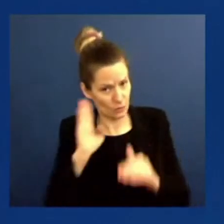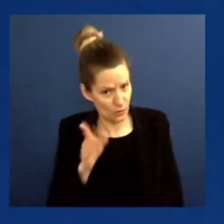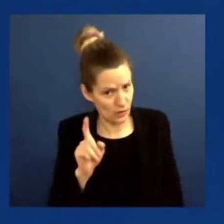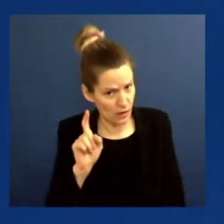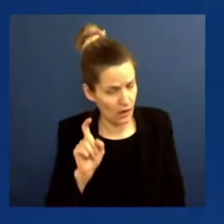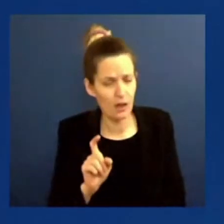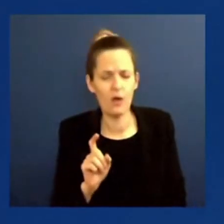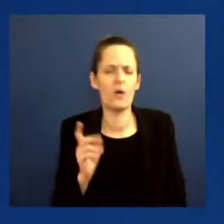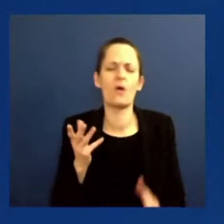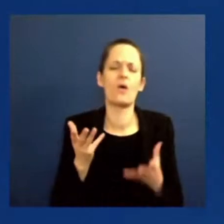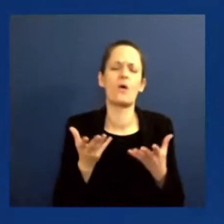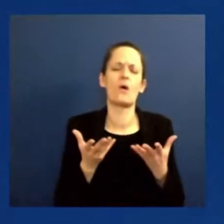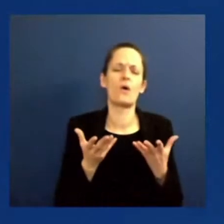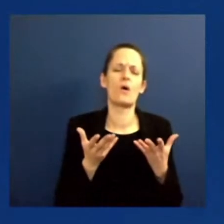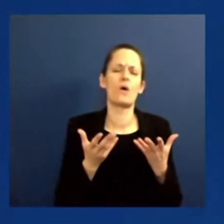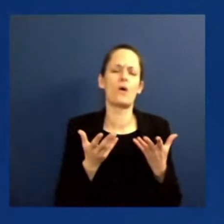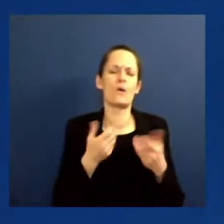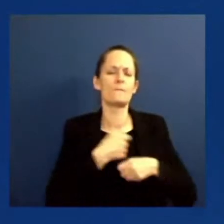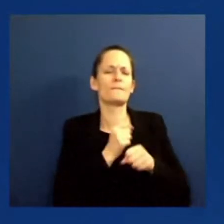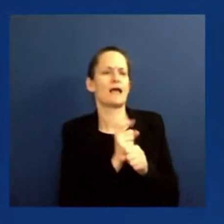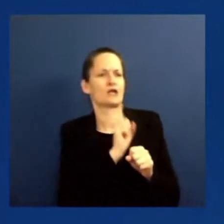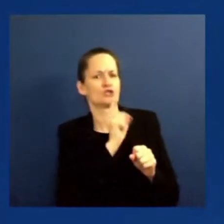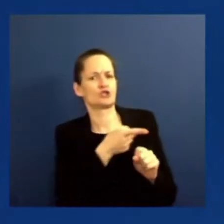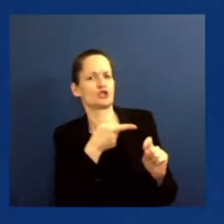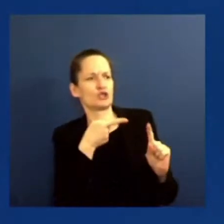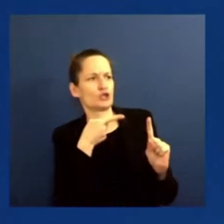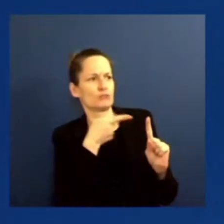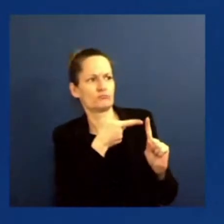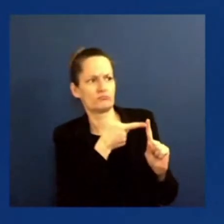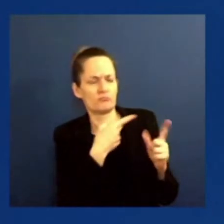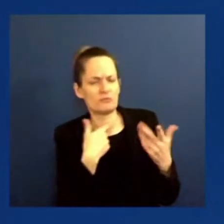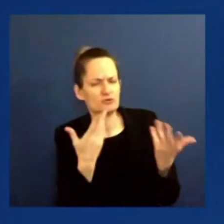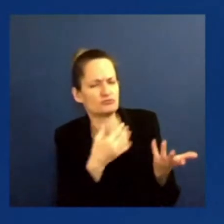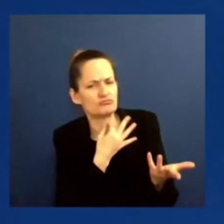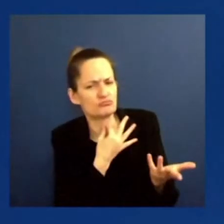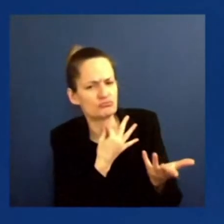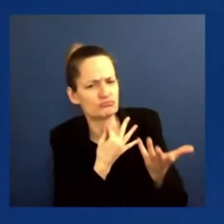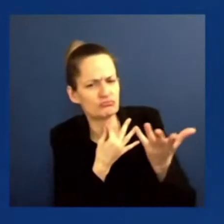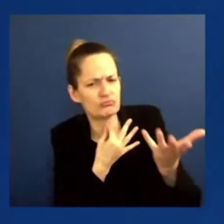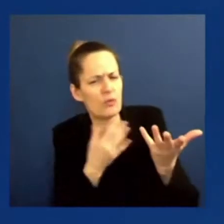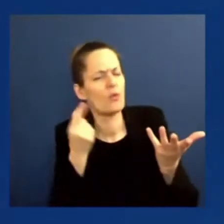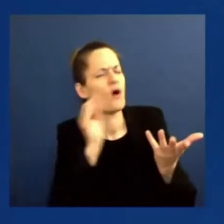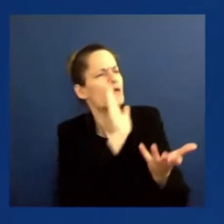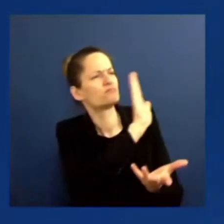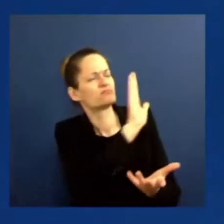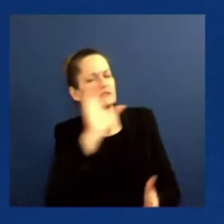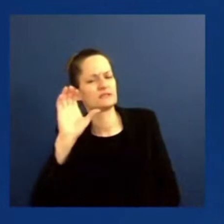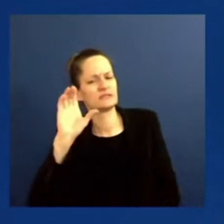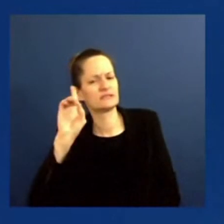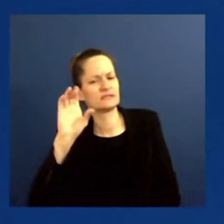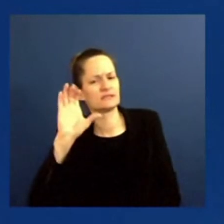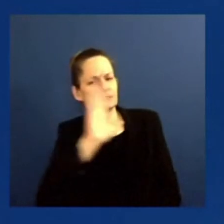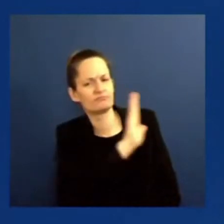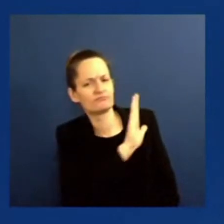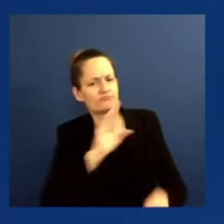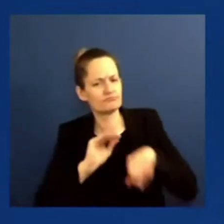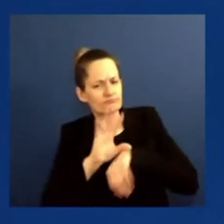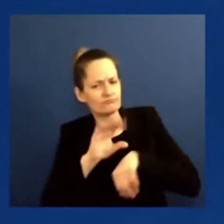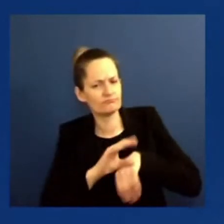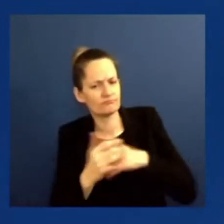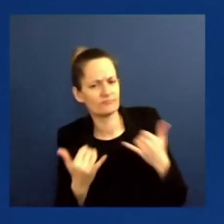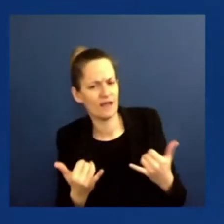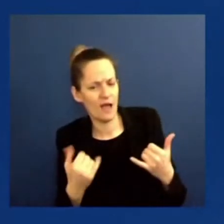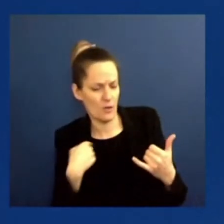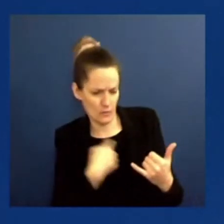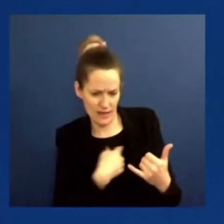and lower to remove masks, or is the CDC eyeing a different threshold given all that we know about Omicron being